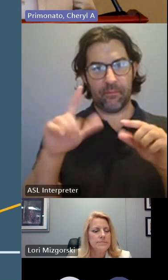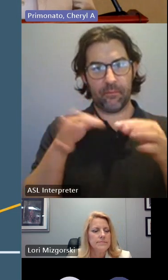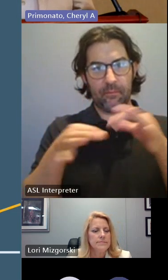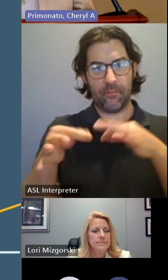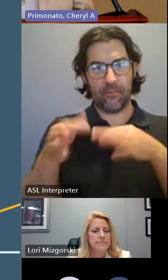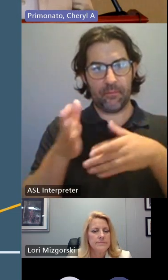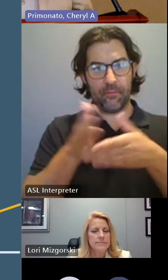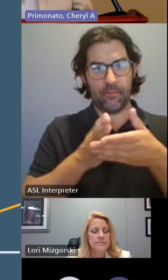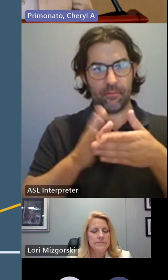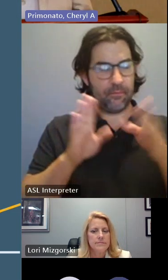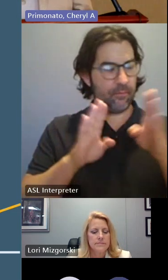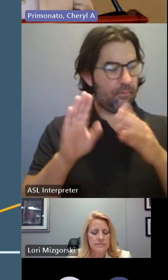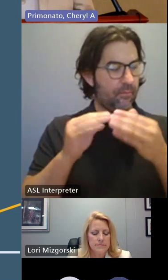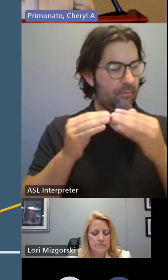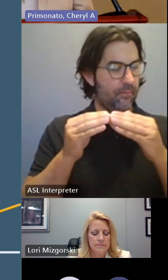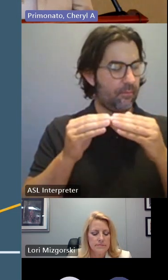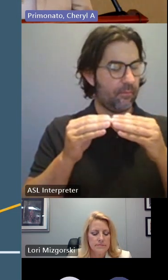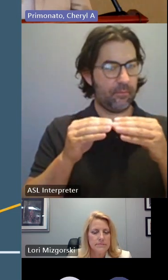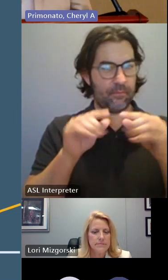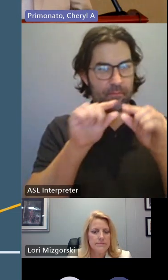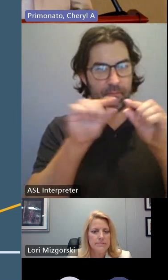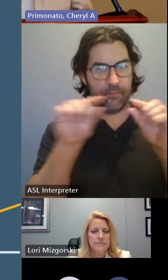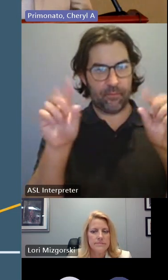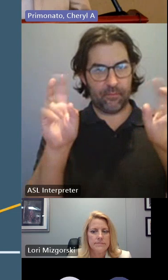This is bid number